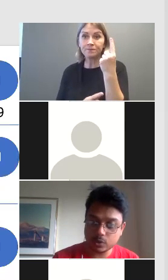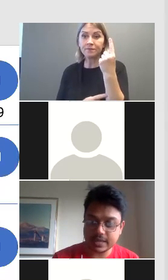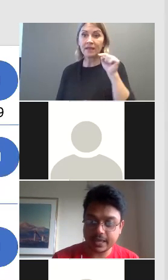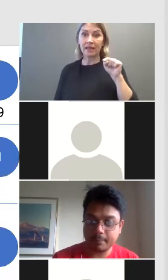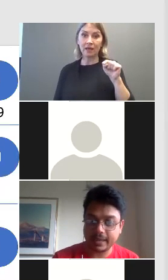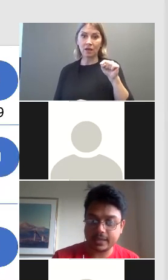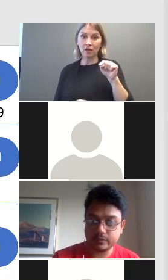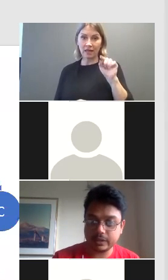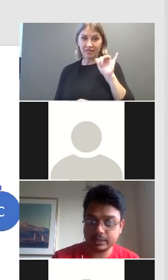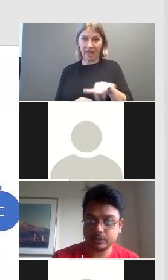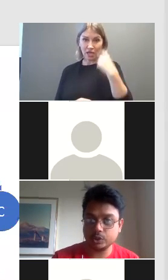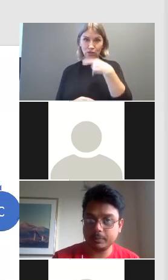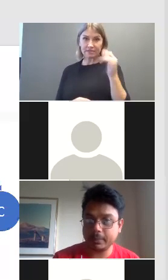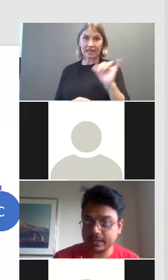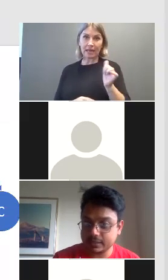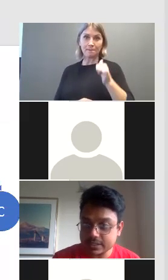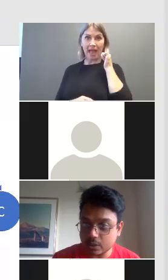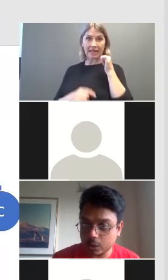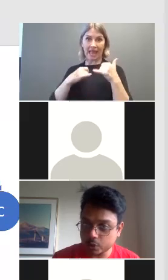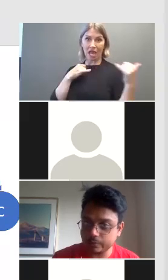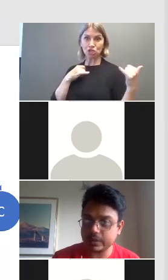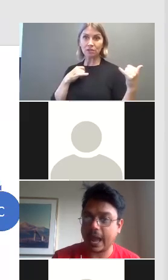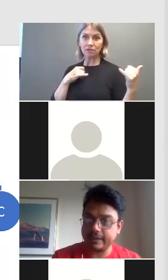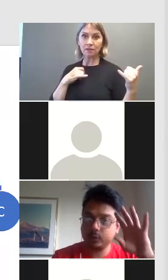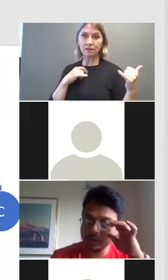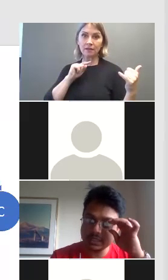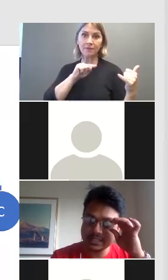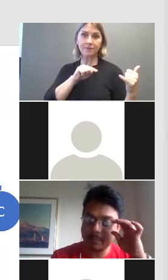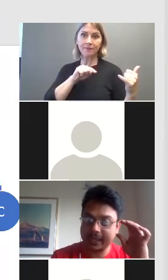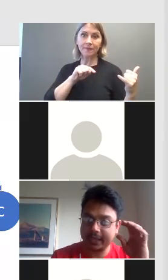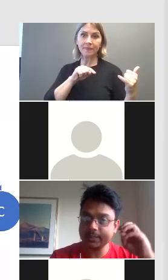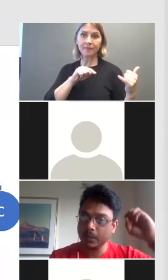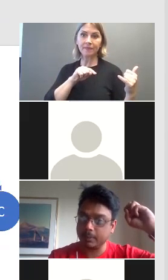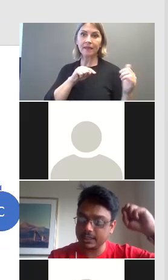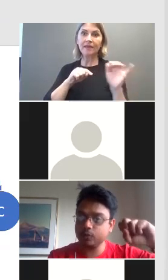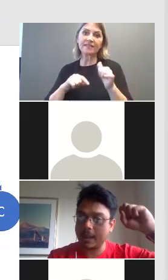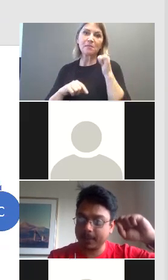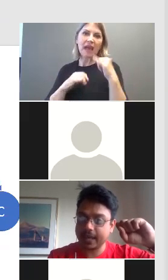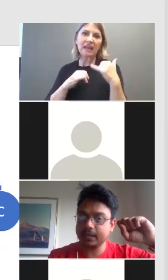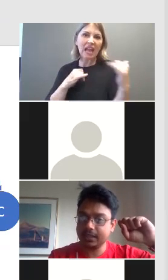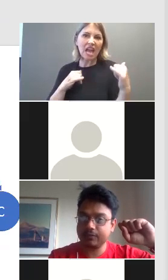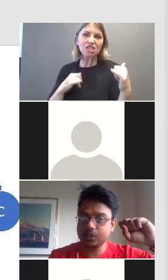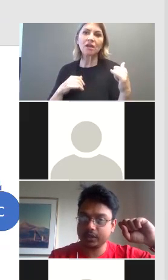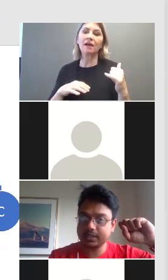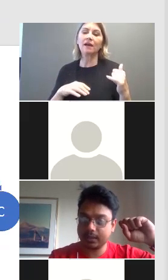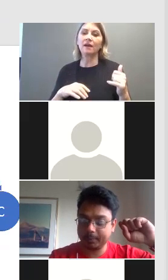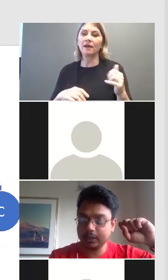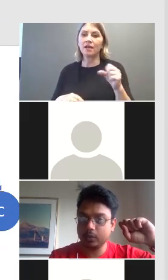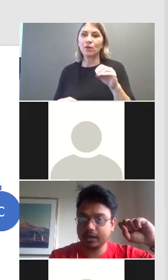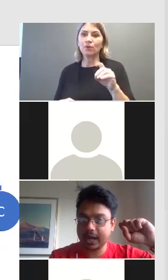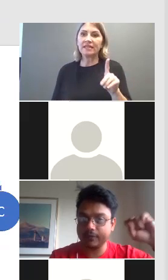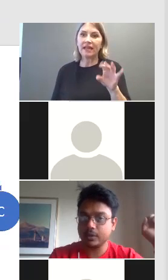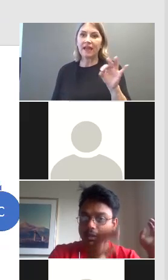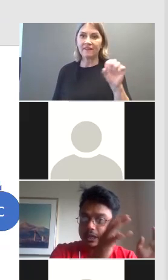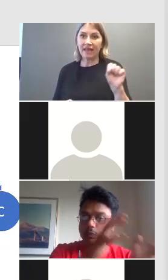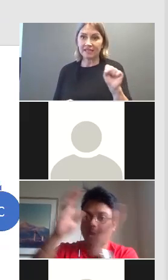although this looks like a back edge, we should remember that this also, I have drawn this as a back edge, but if you apply DFS on this